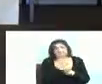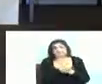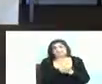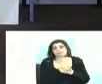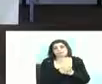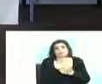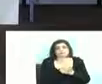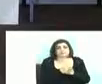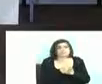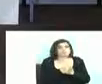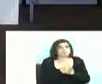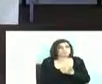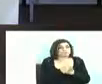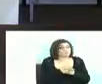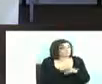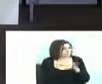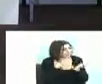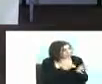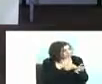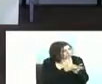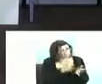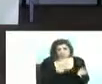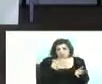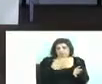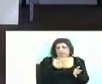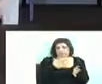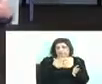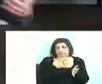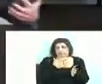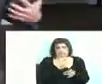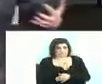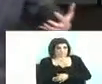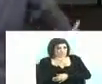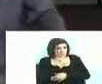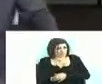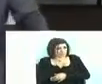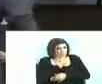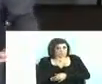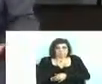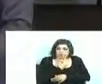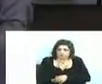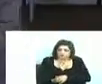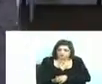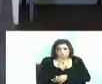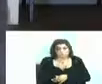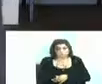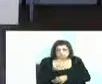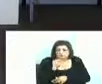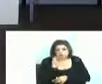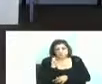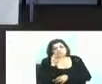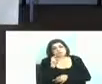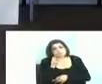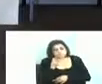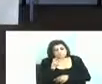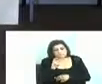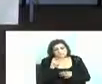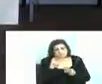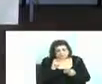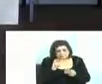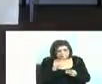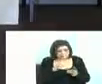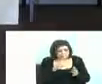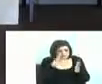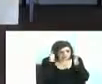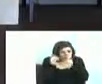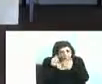journey? We have hopes, and we have dreams, and we have fears, anxieties, and worries, and we carry them around with us. And